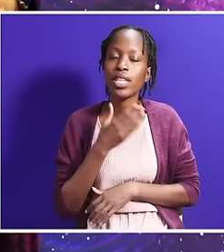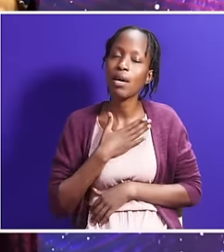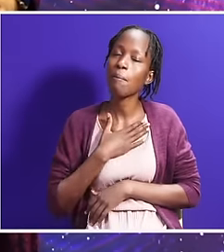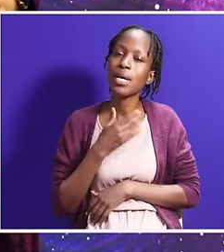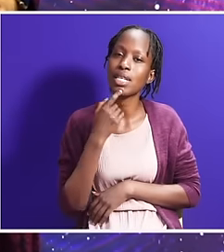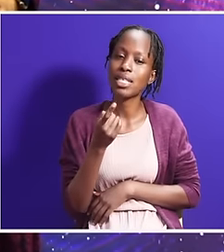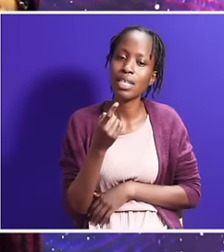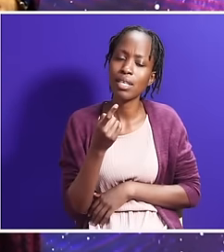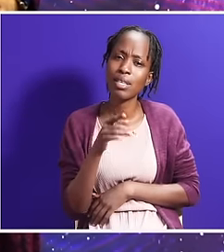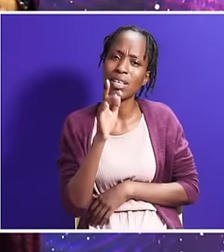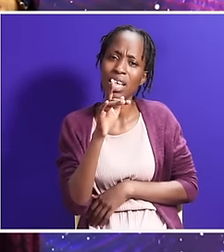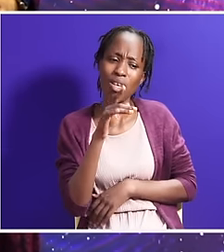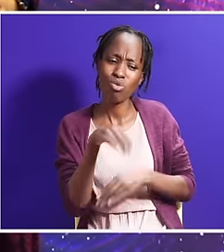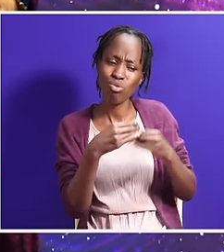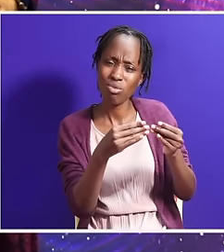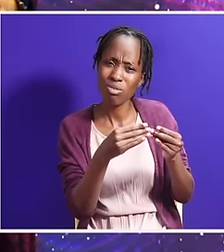you Plan A?